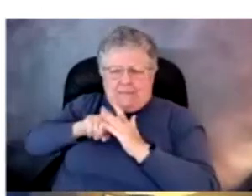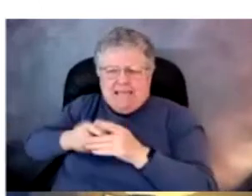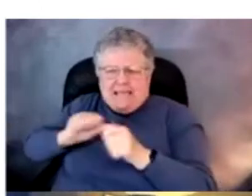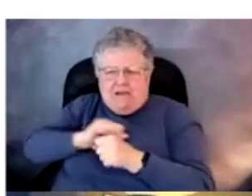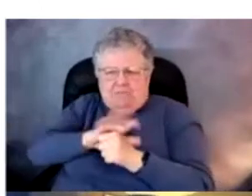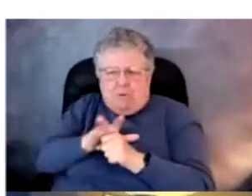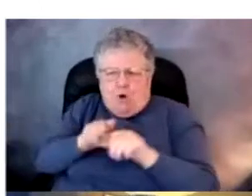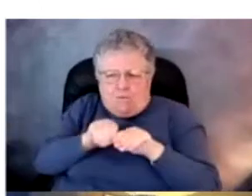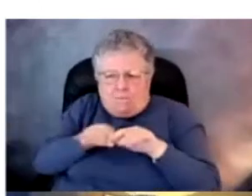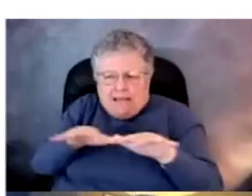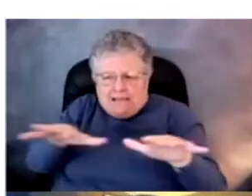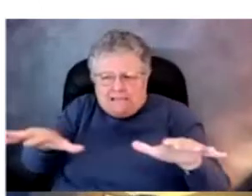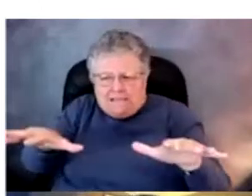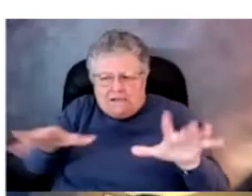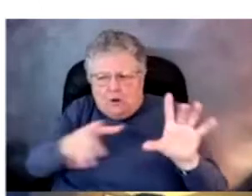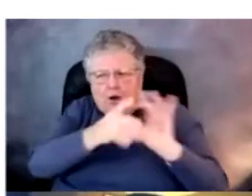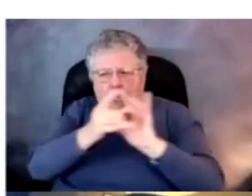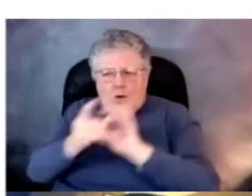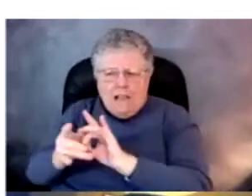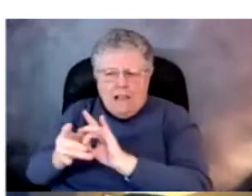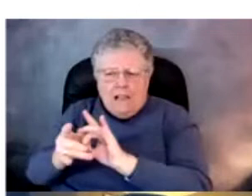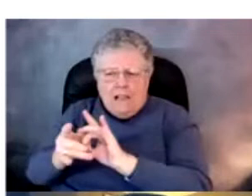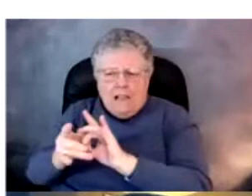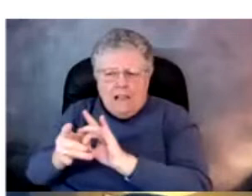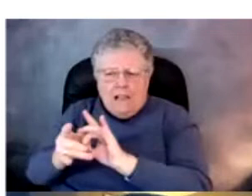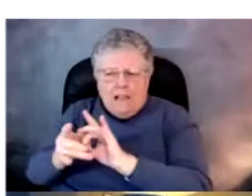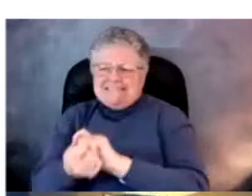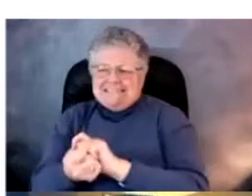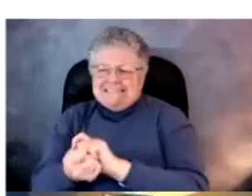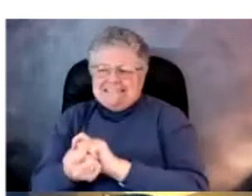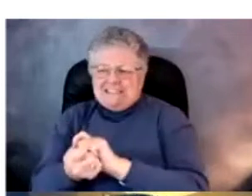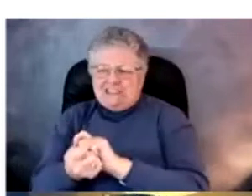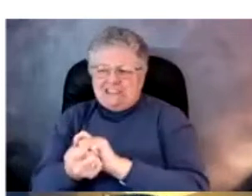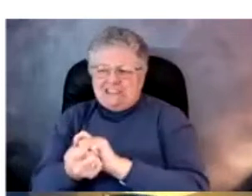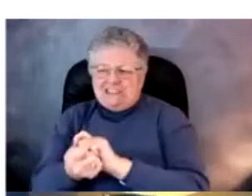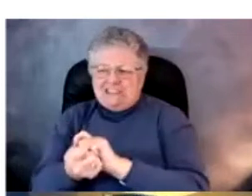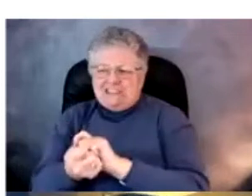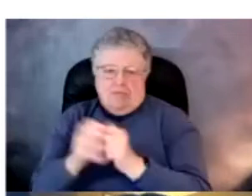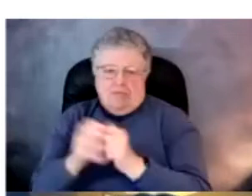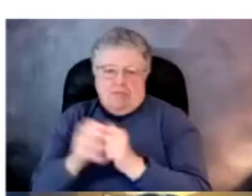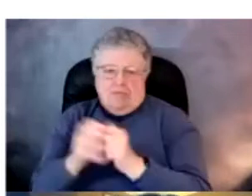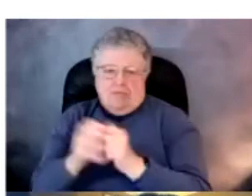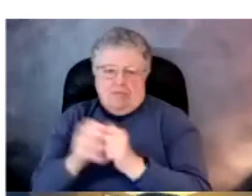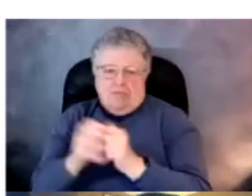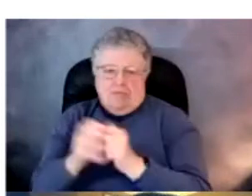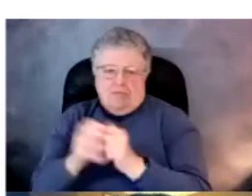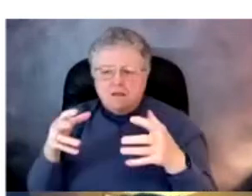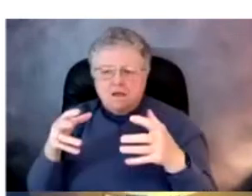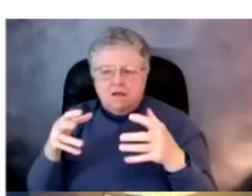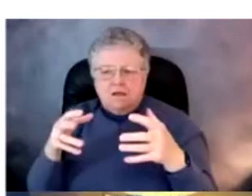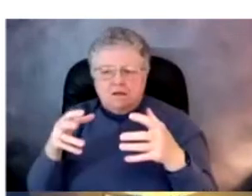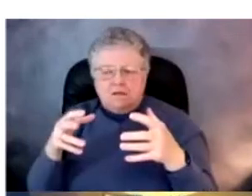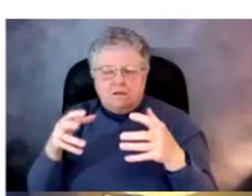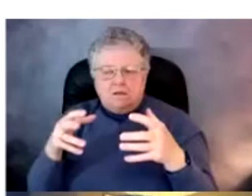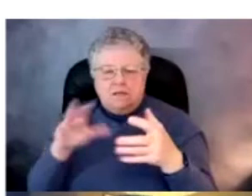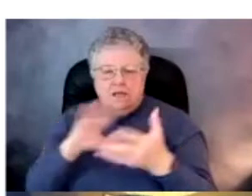And it kind of boomed into an ever expanding listserv of people that were starting to come